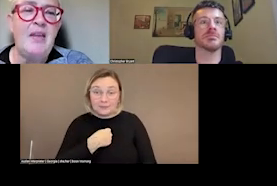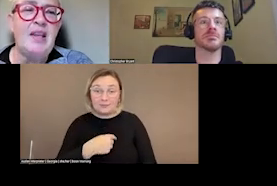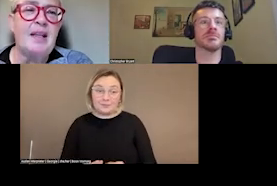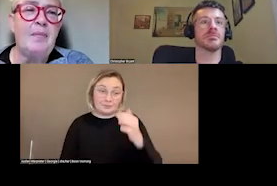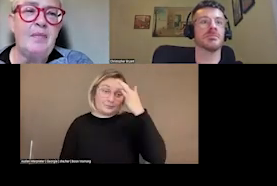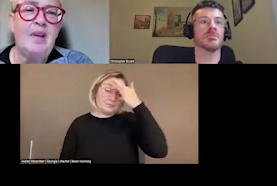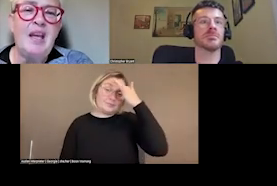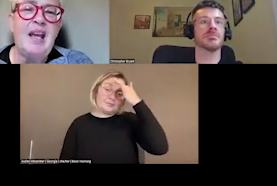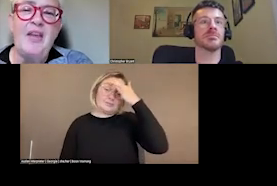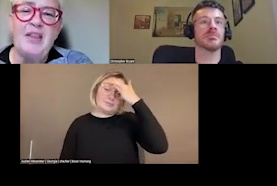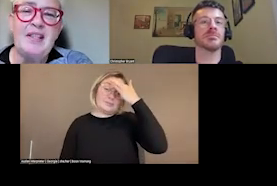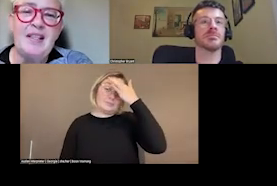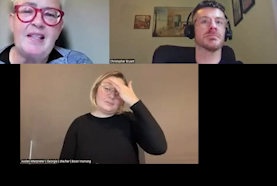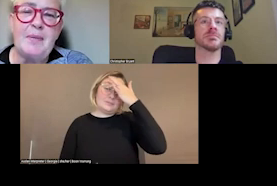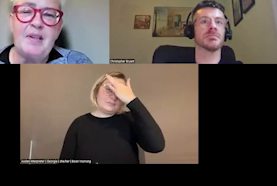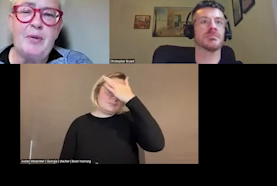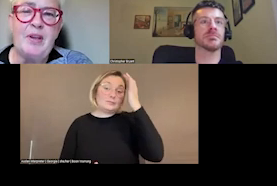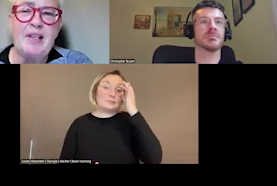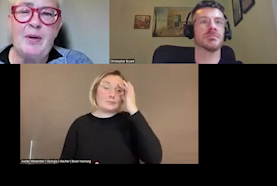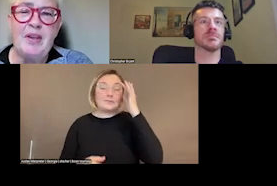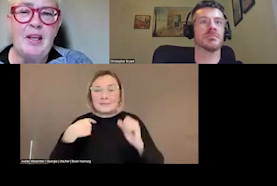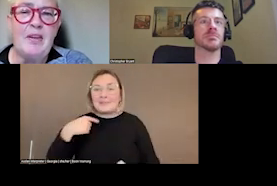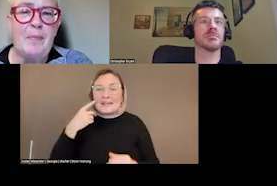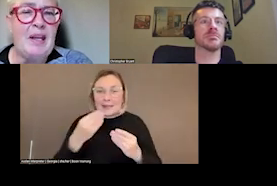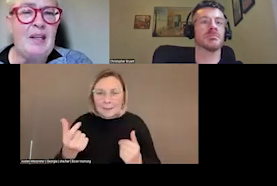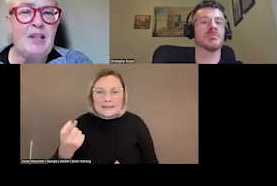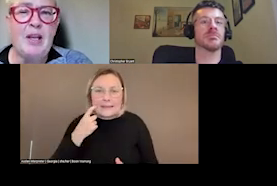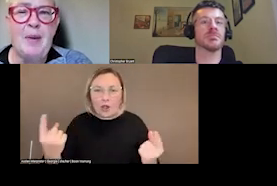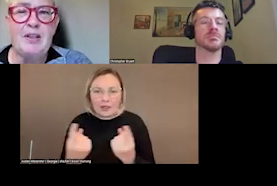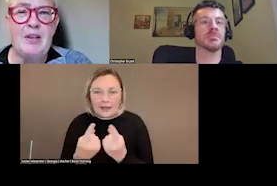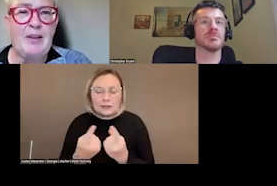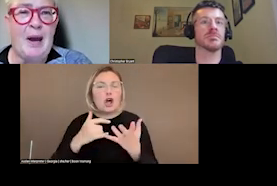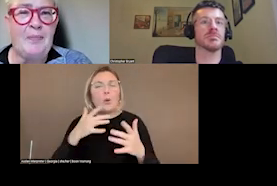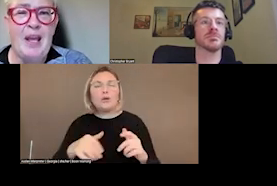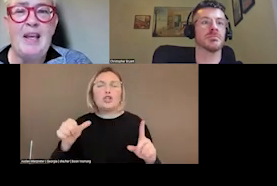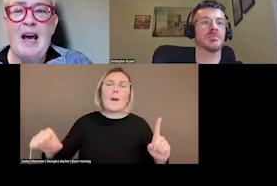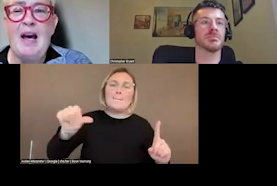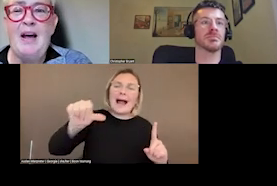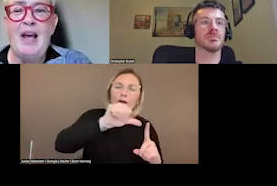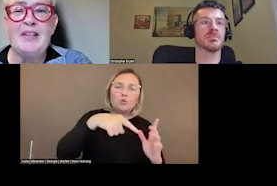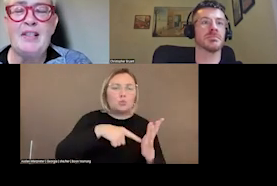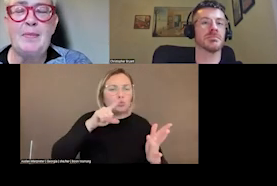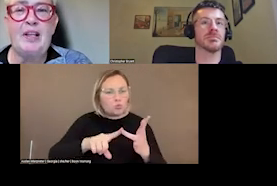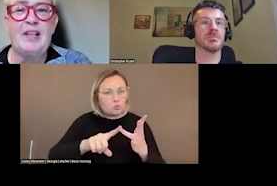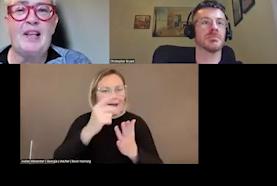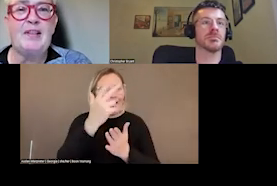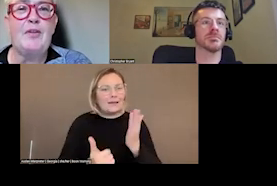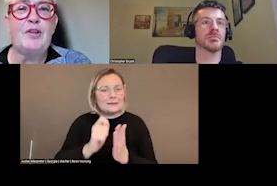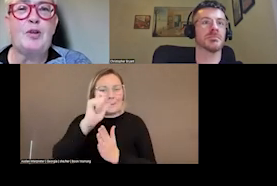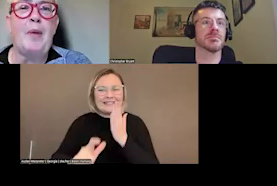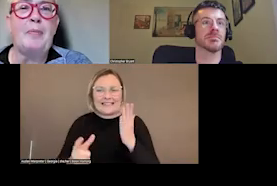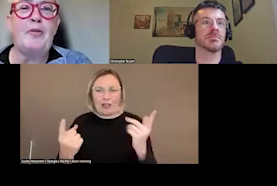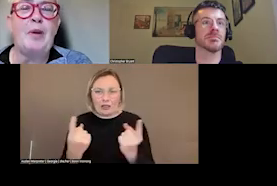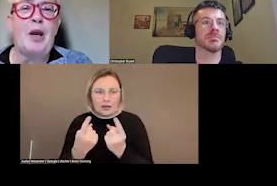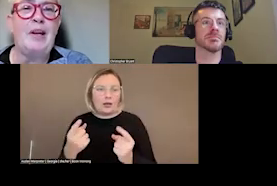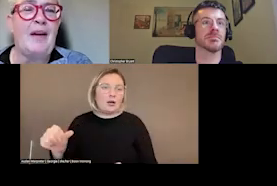Yeah, I think there's some simple things. So I think that the main, let's go back to the arts and disability thing. So